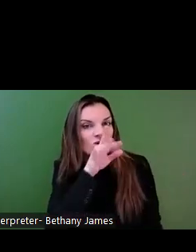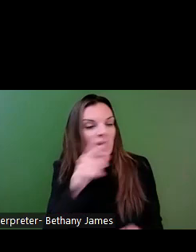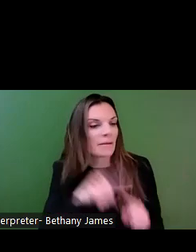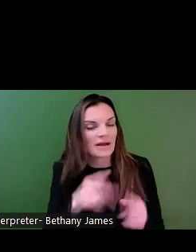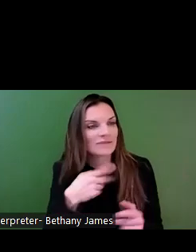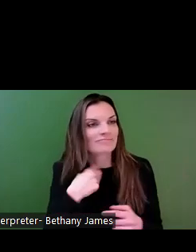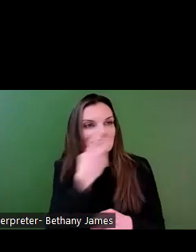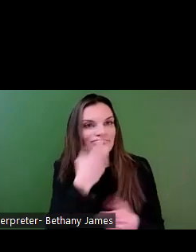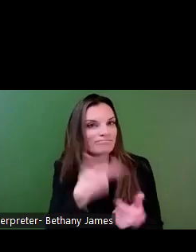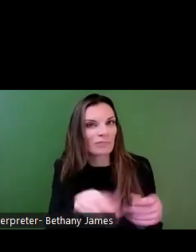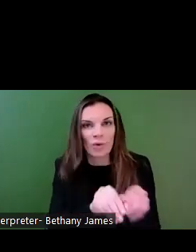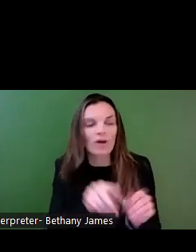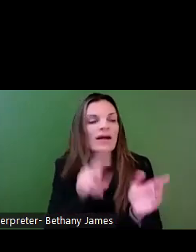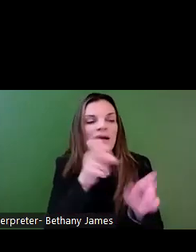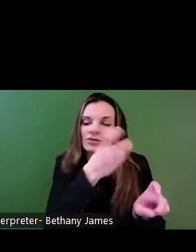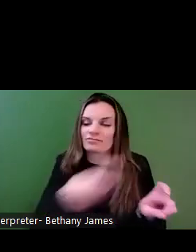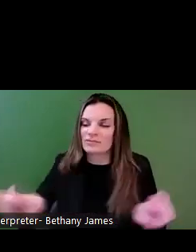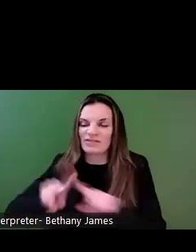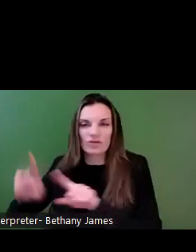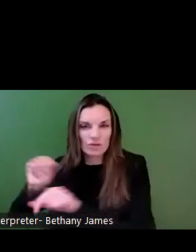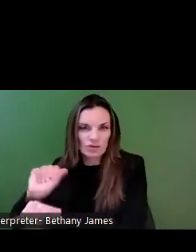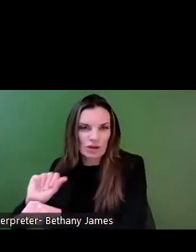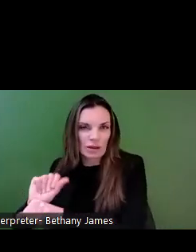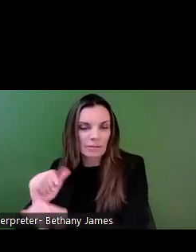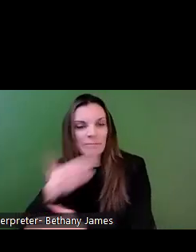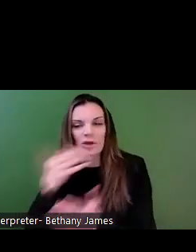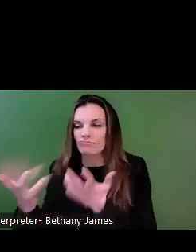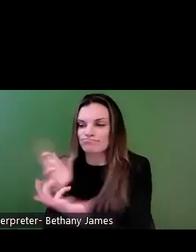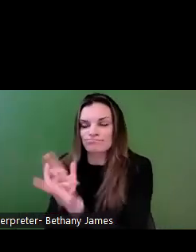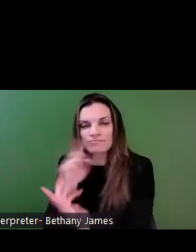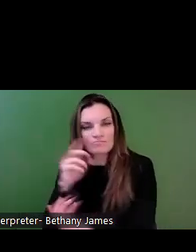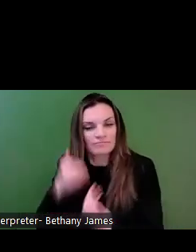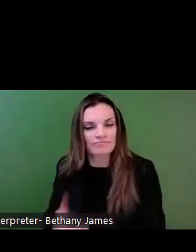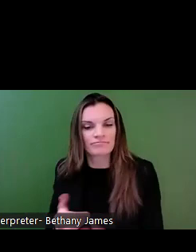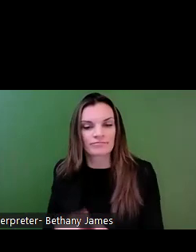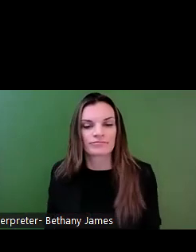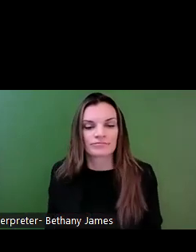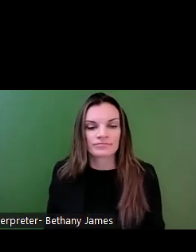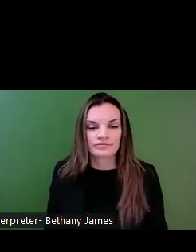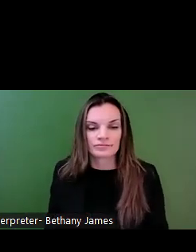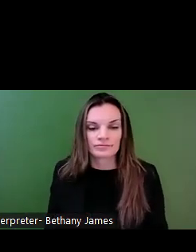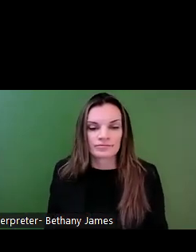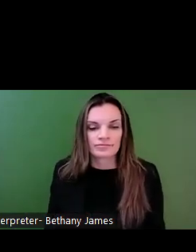eliminate distractions or keep directions simple.